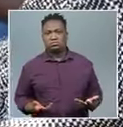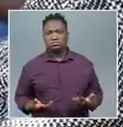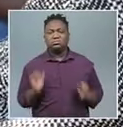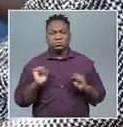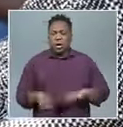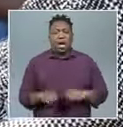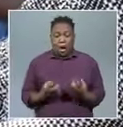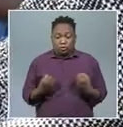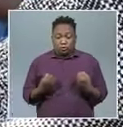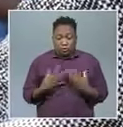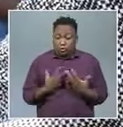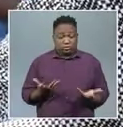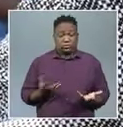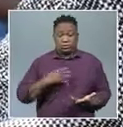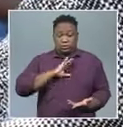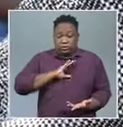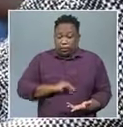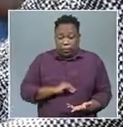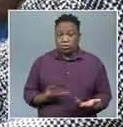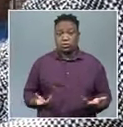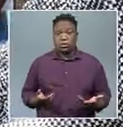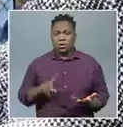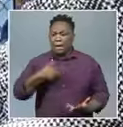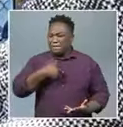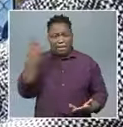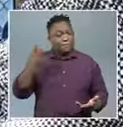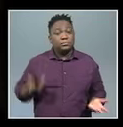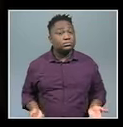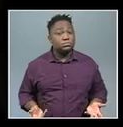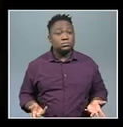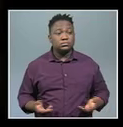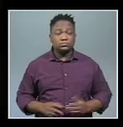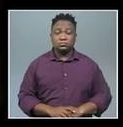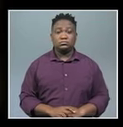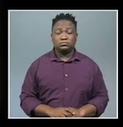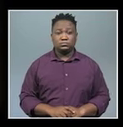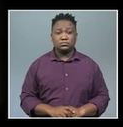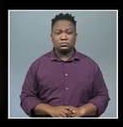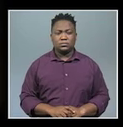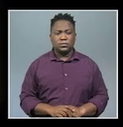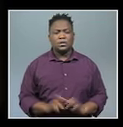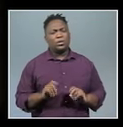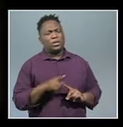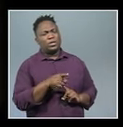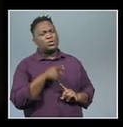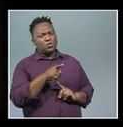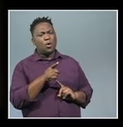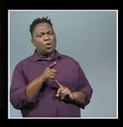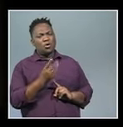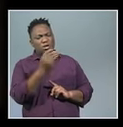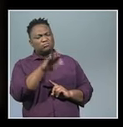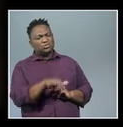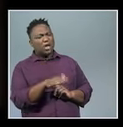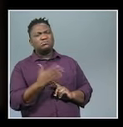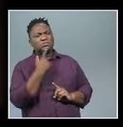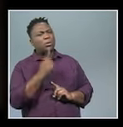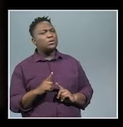I was shocked, I was disappointed, I was upset. And what did your child say